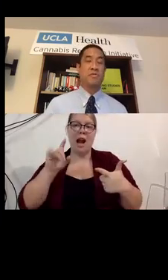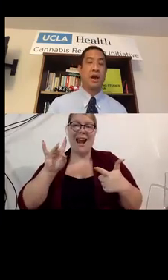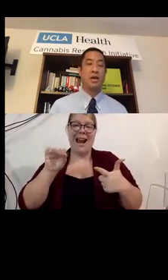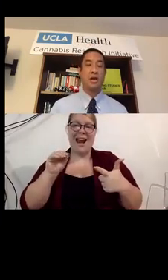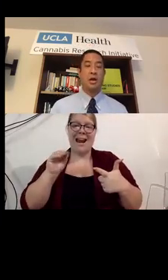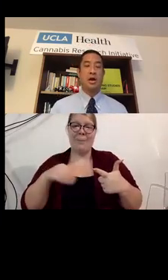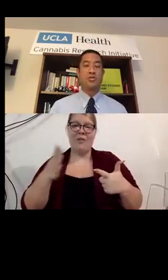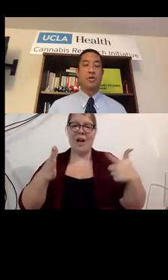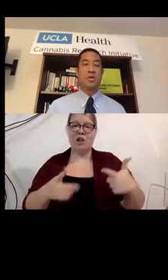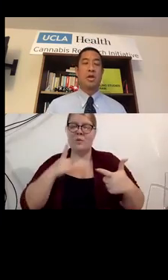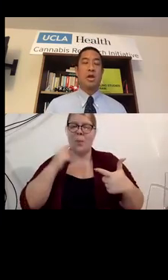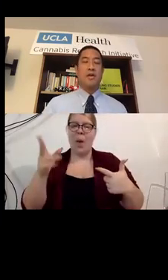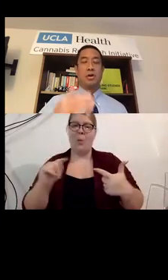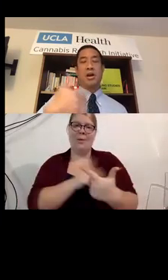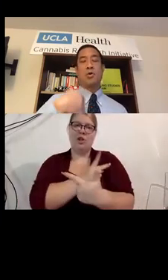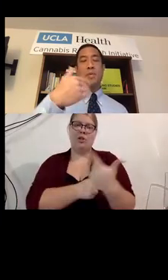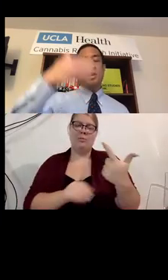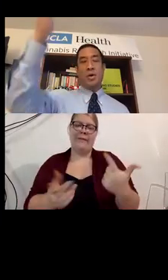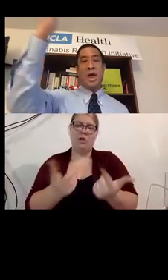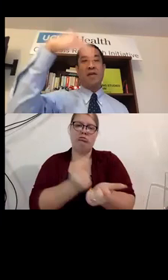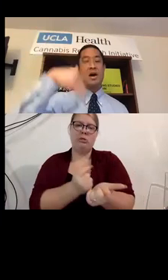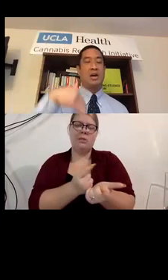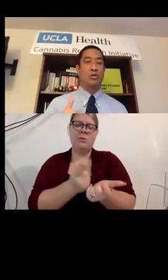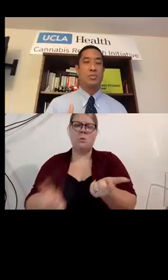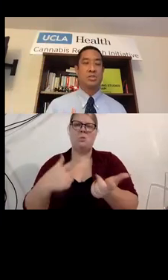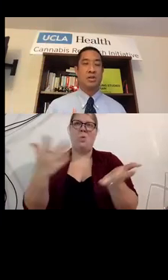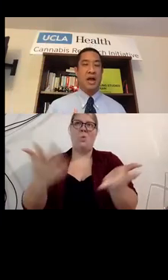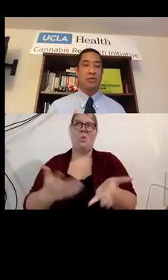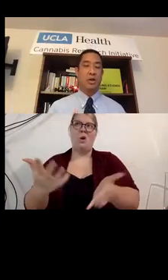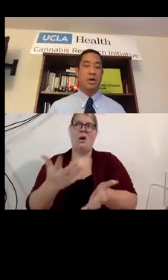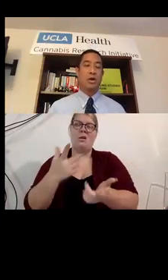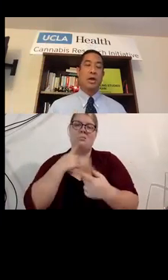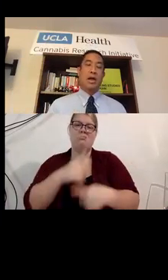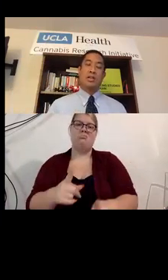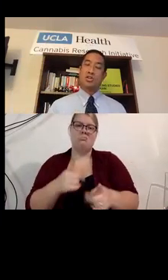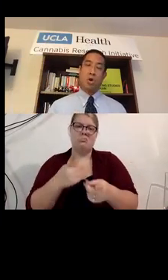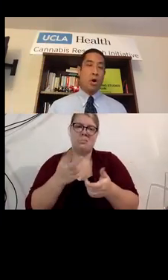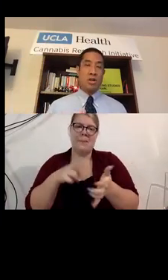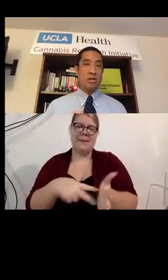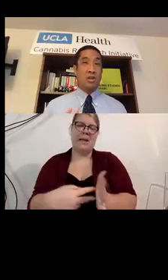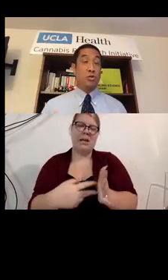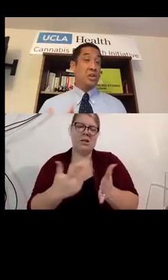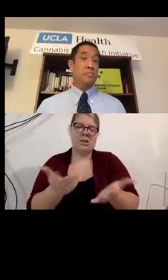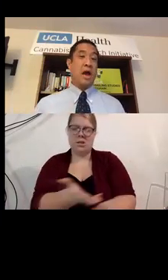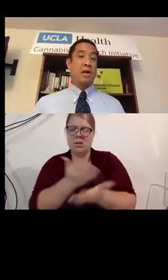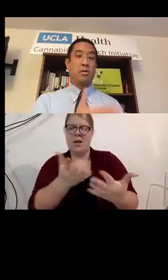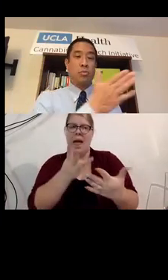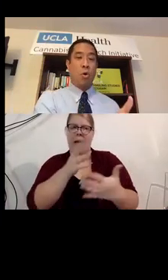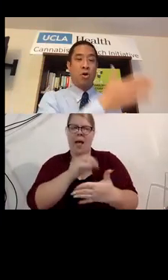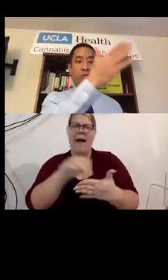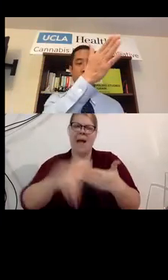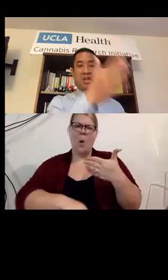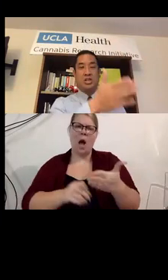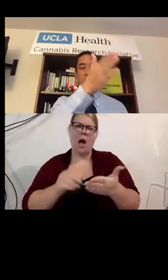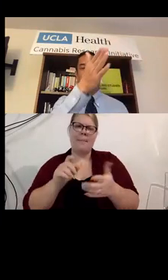network that provide treatment. If you look at our website, we have a lot of outcome stuff out there. The story is, as you would expect, the